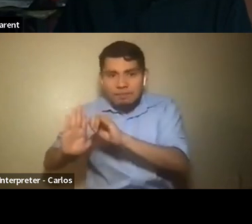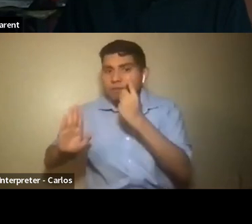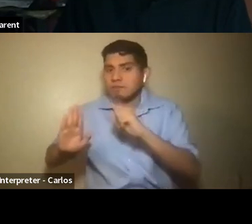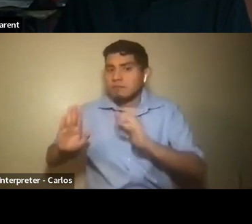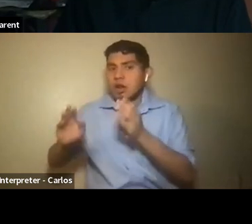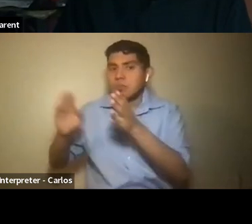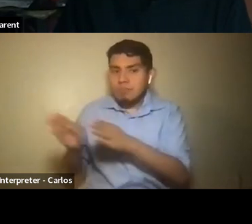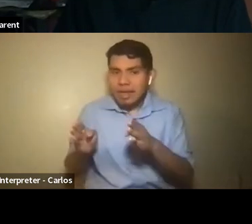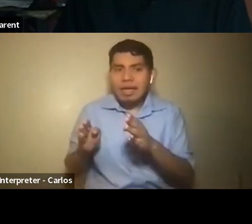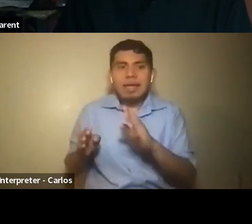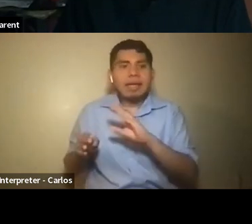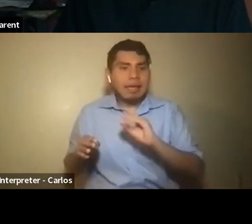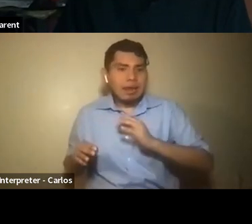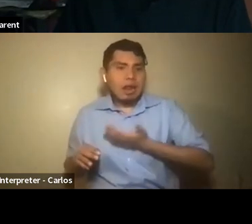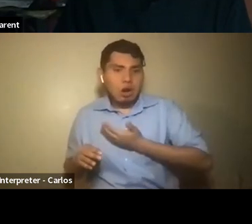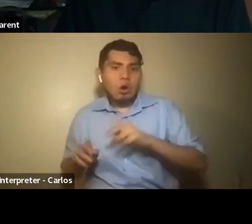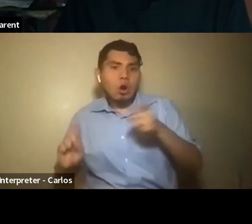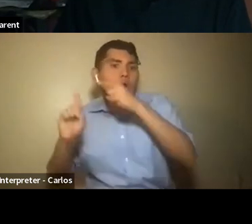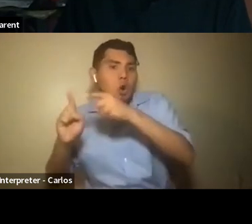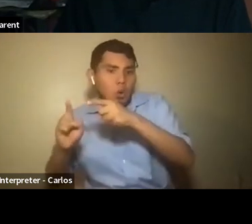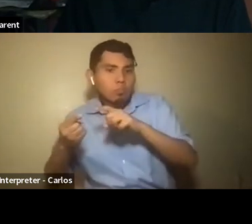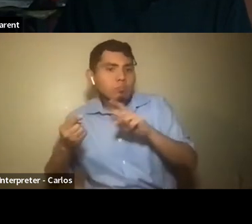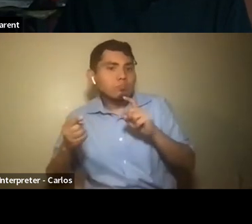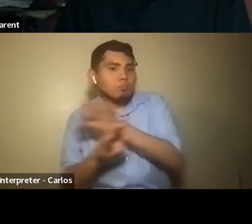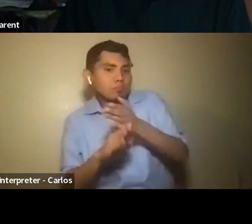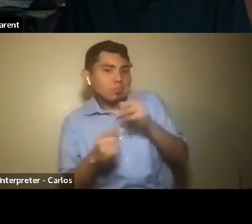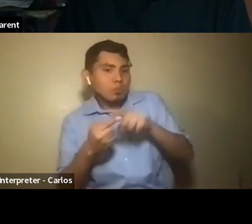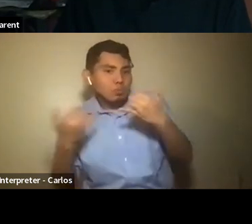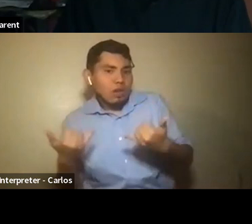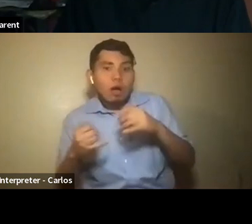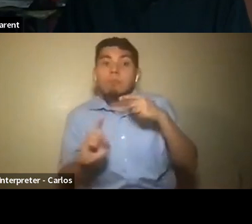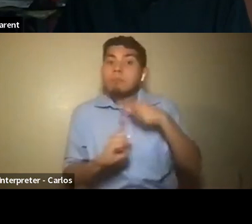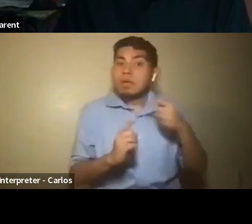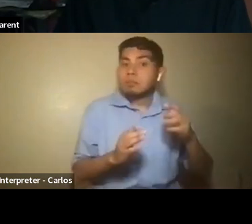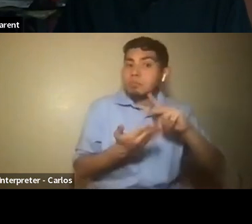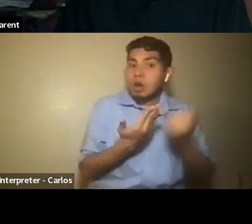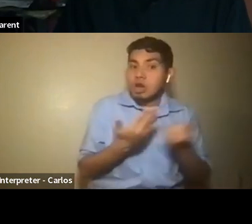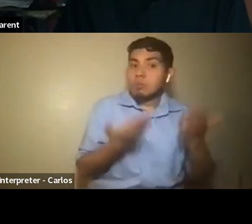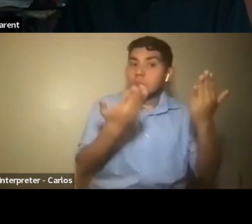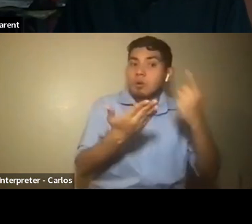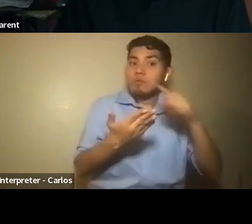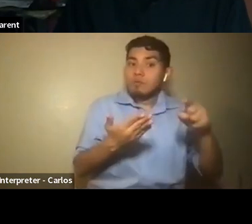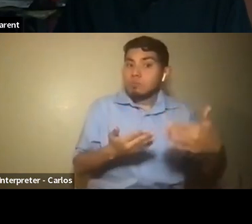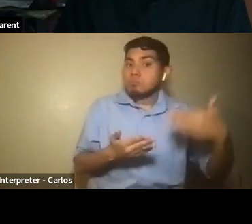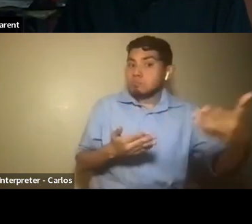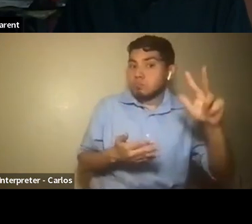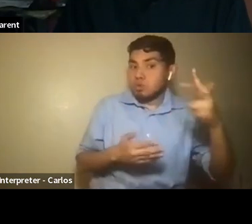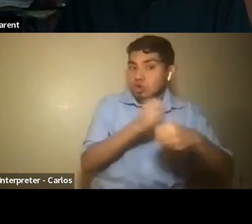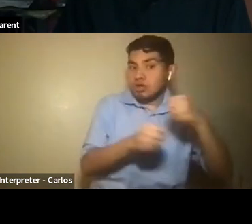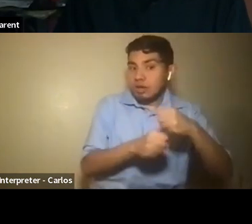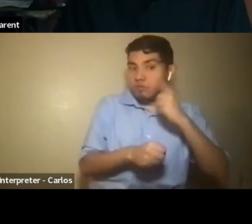con plan goals to date, as well as the projects proposed for the upcoming year three of the current